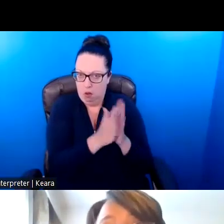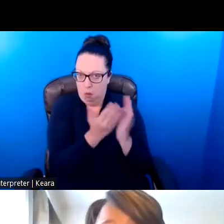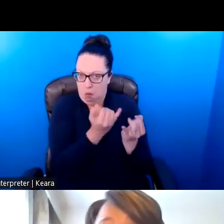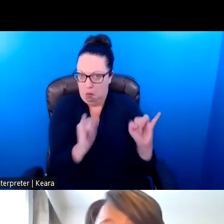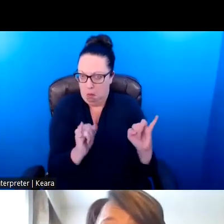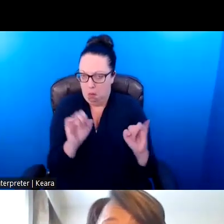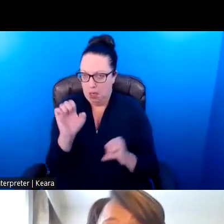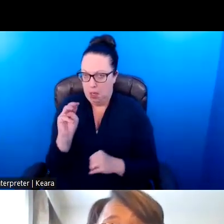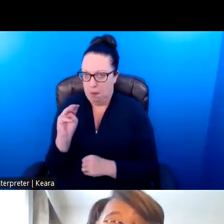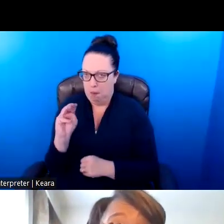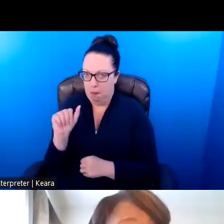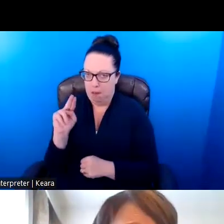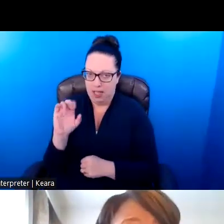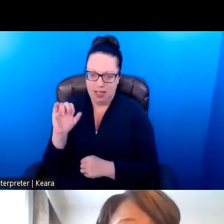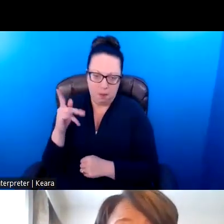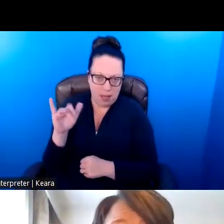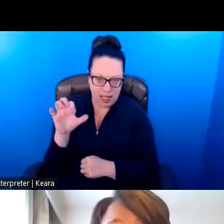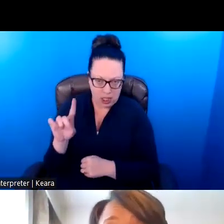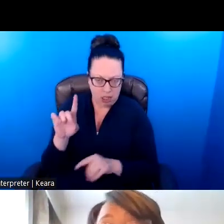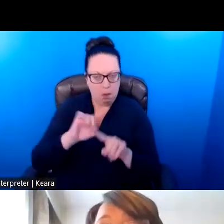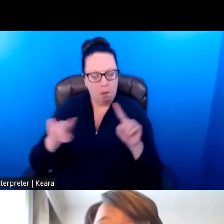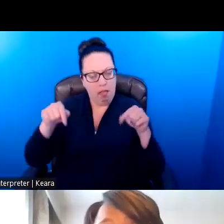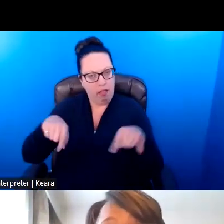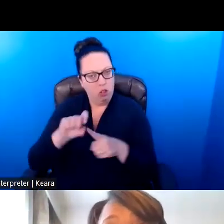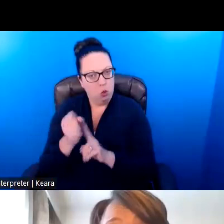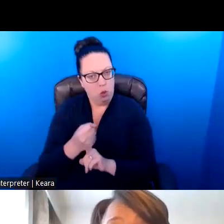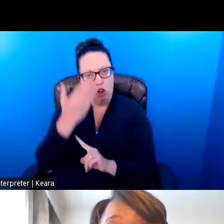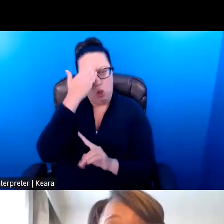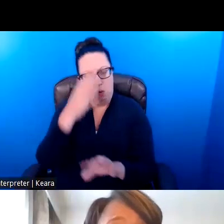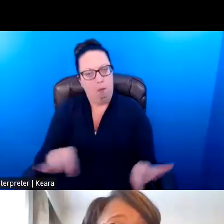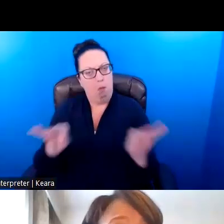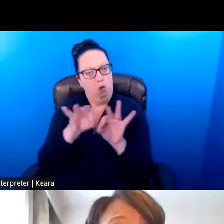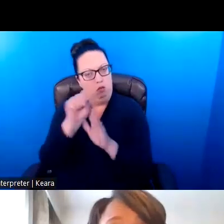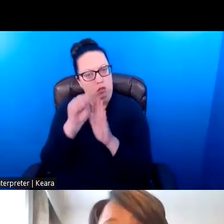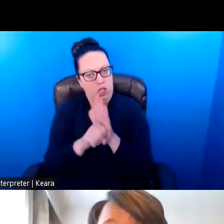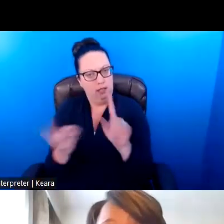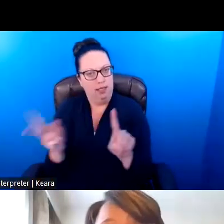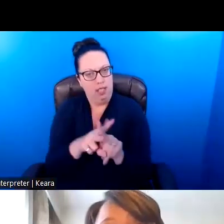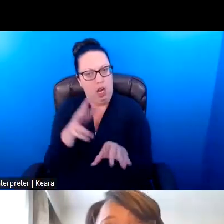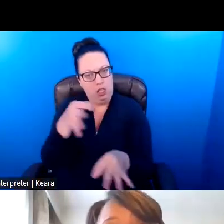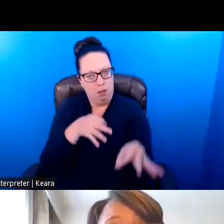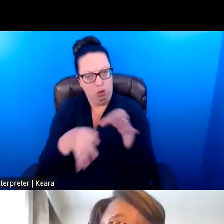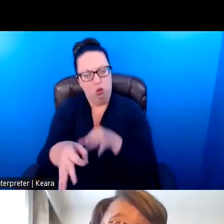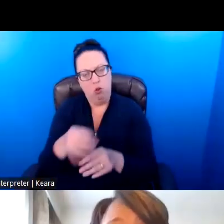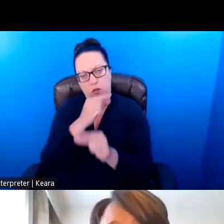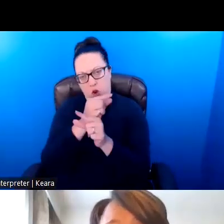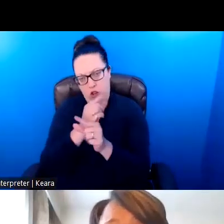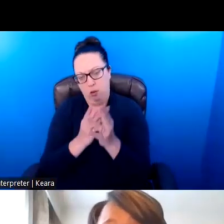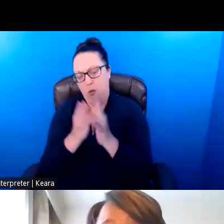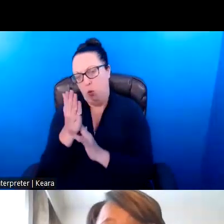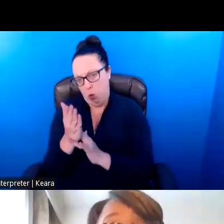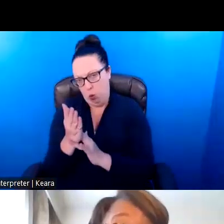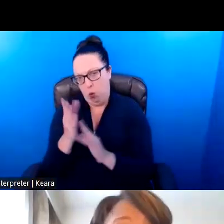in this particular situation, I knew it was very important that the state assign a substitution of guardianship through the